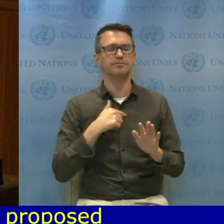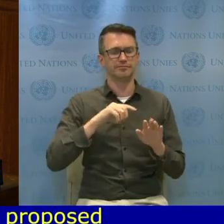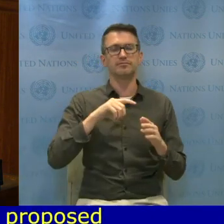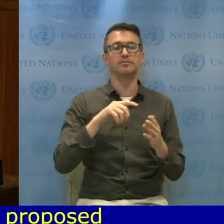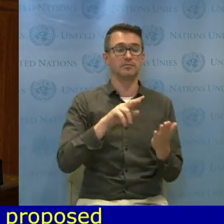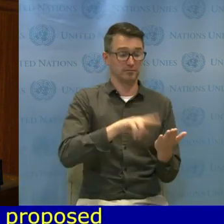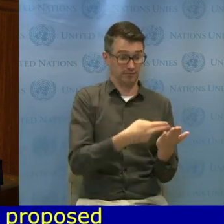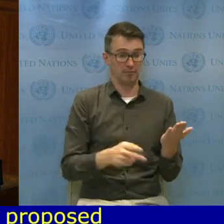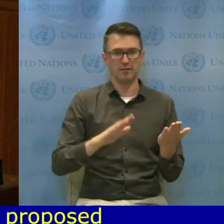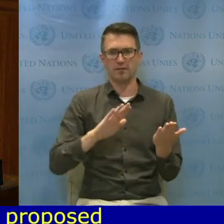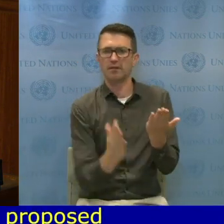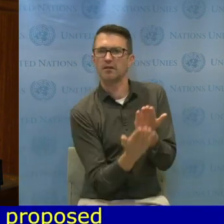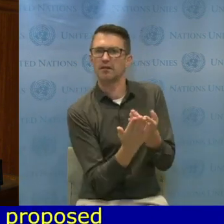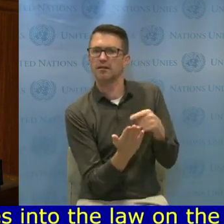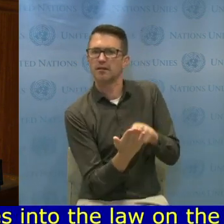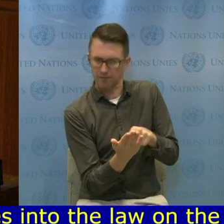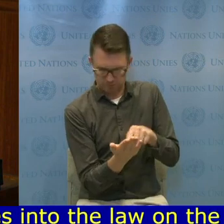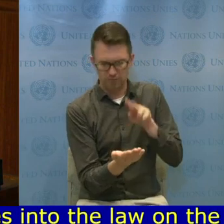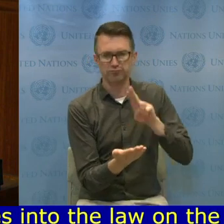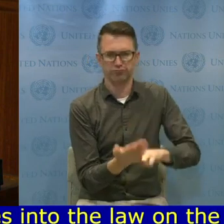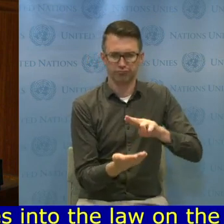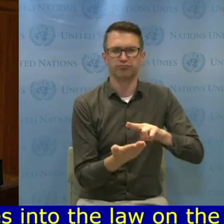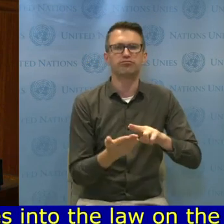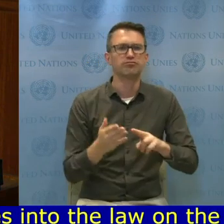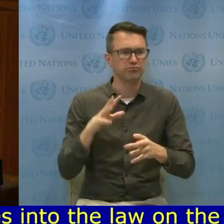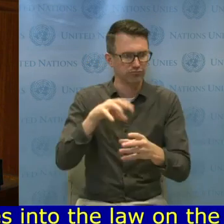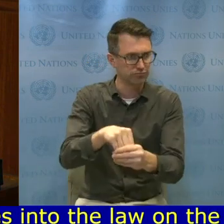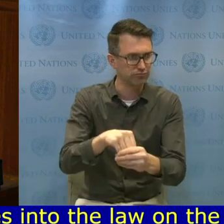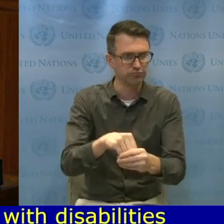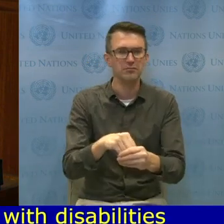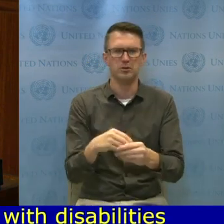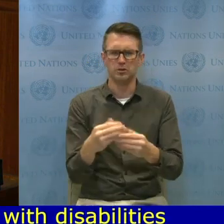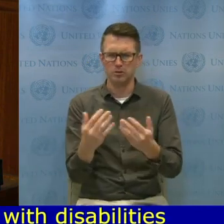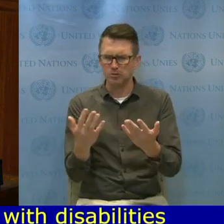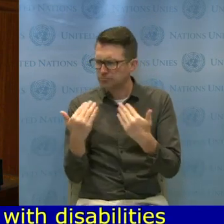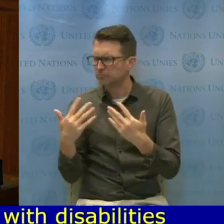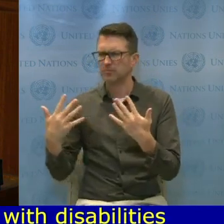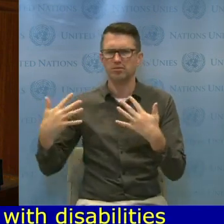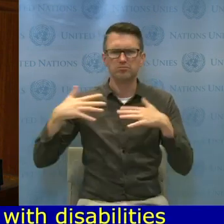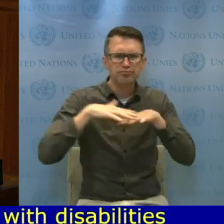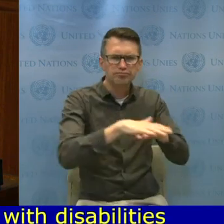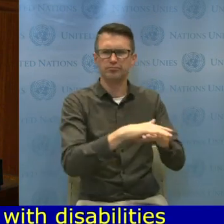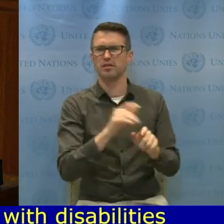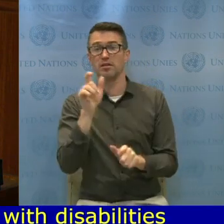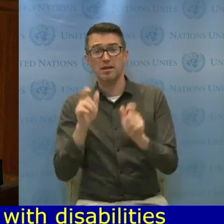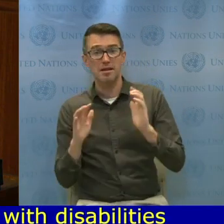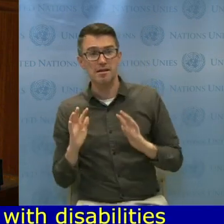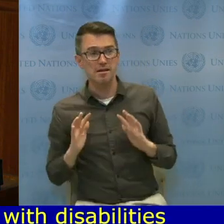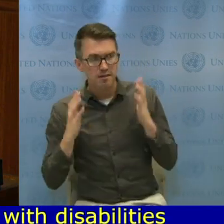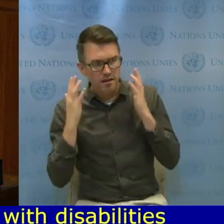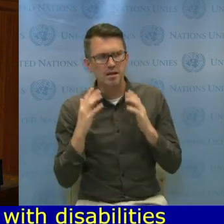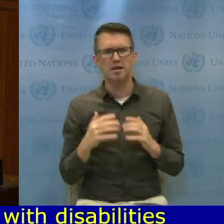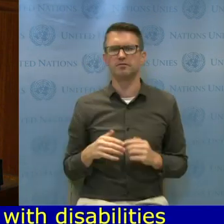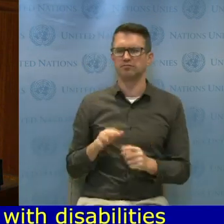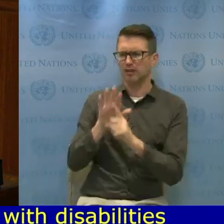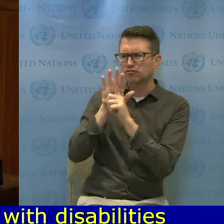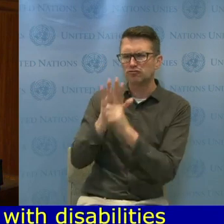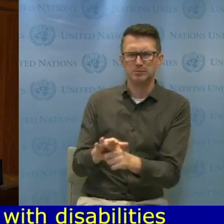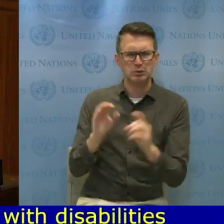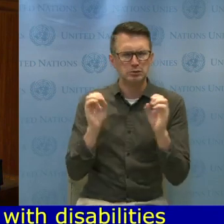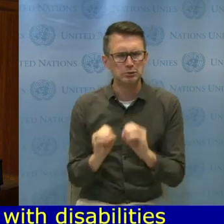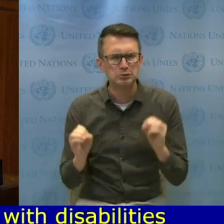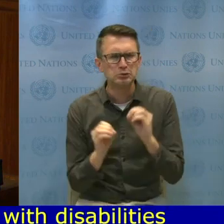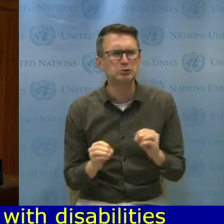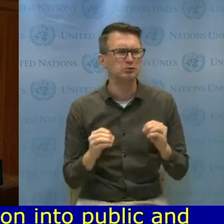into public and social life, prohibits any form of discrimination against them, provides them financial aid, and guarantees their active participation